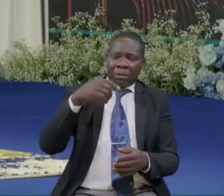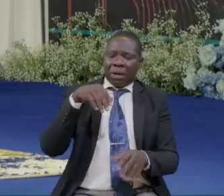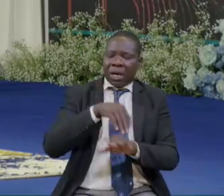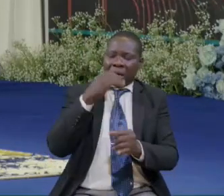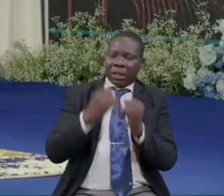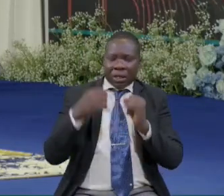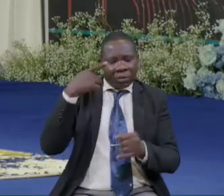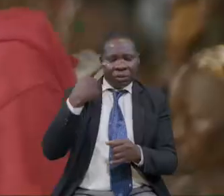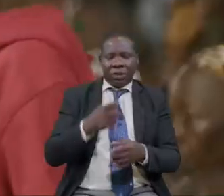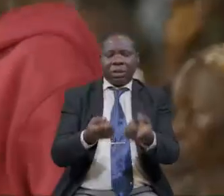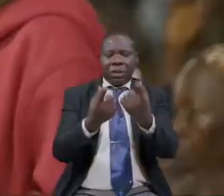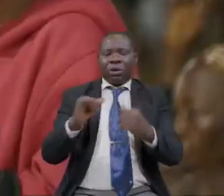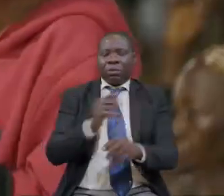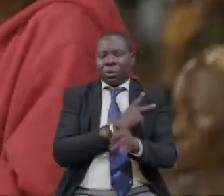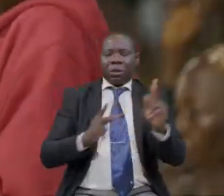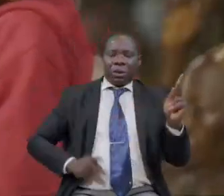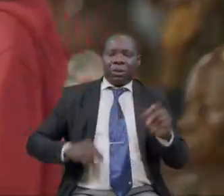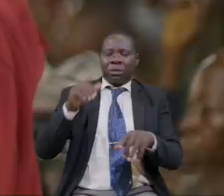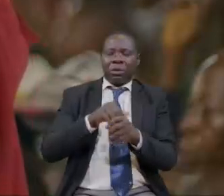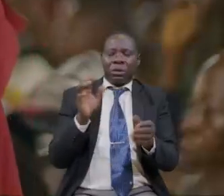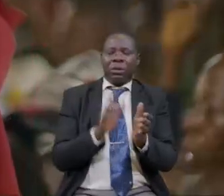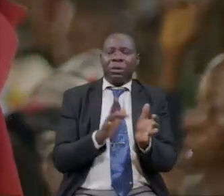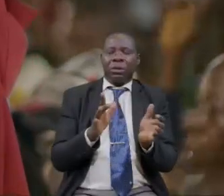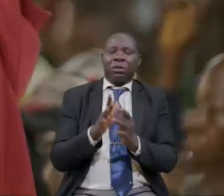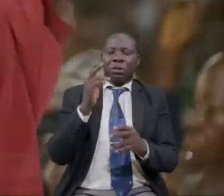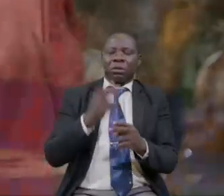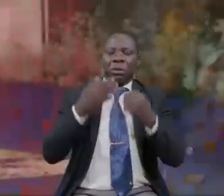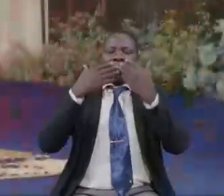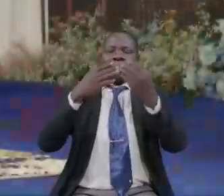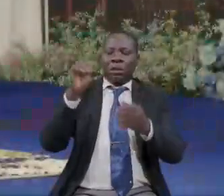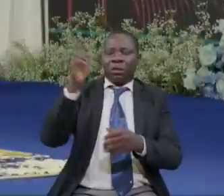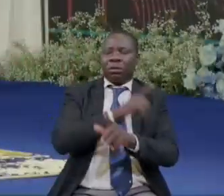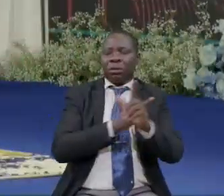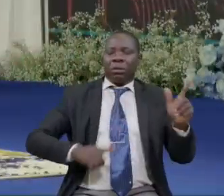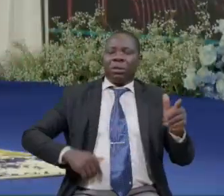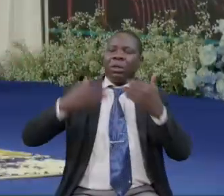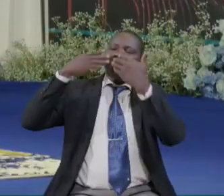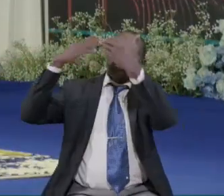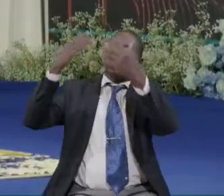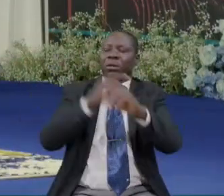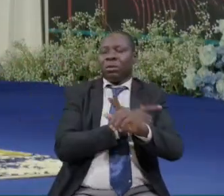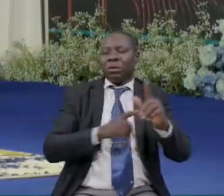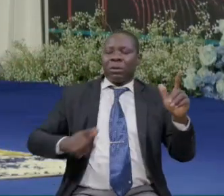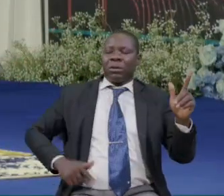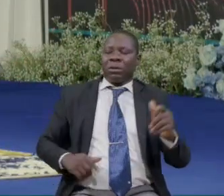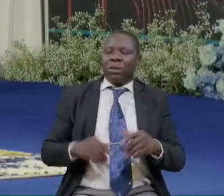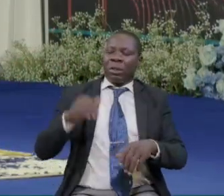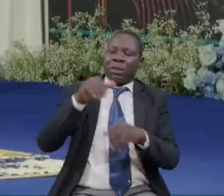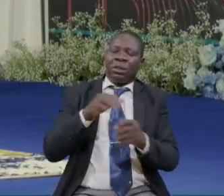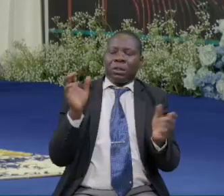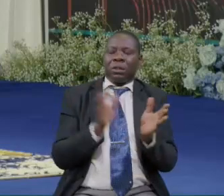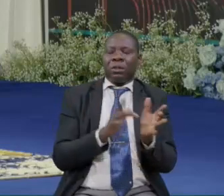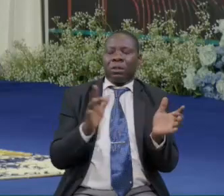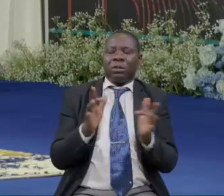in Jesus' name. Thank you, Lord. Thank you, Lord. In Jesus'